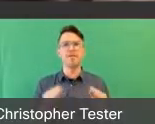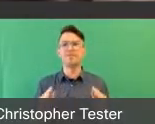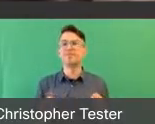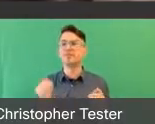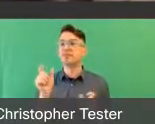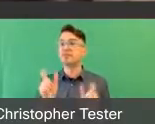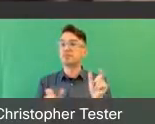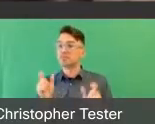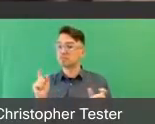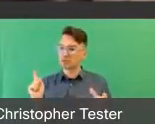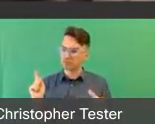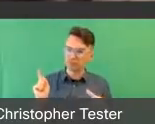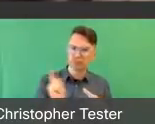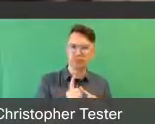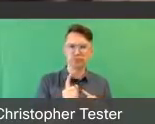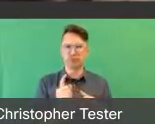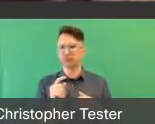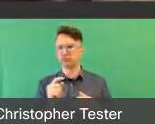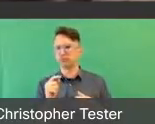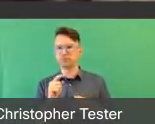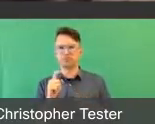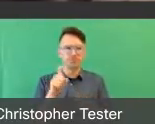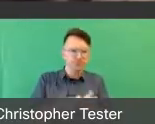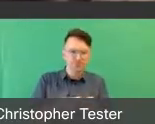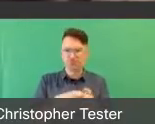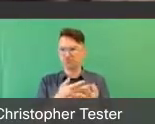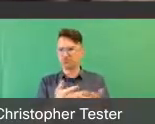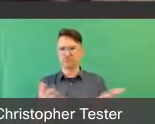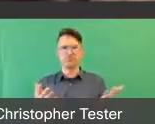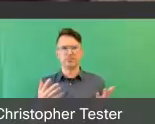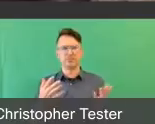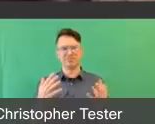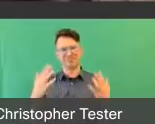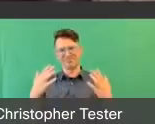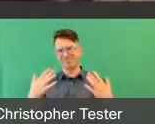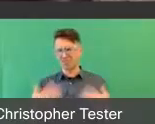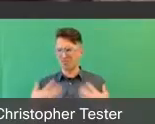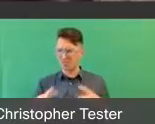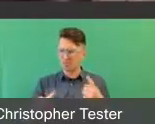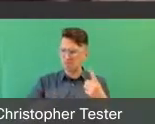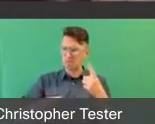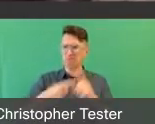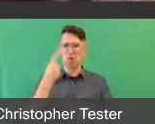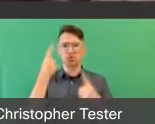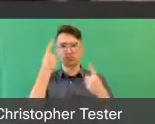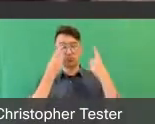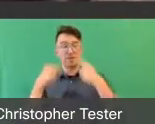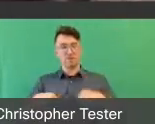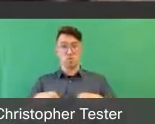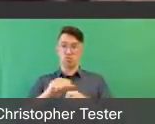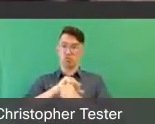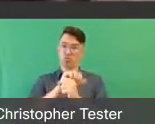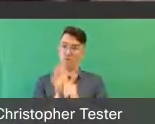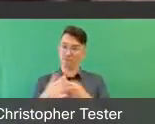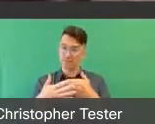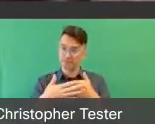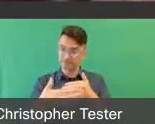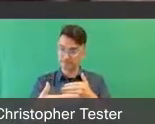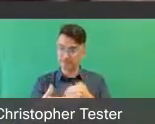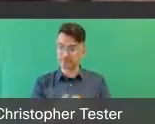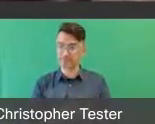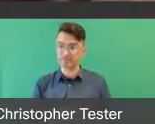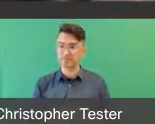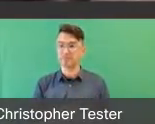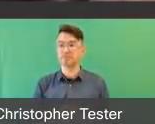action really told us that there's always people offering support for us. Since COVID hit the world, a lot of challenges for youth mental